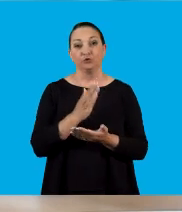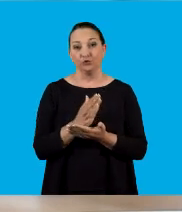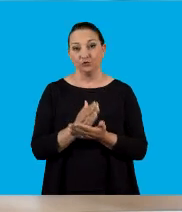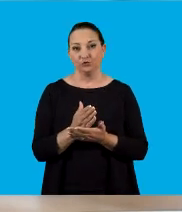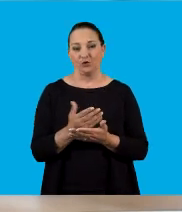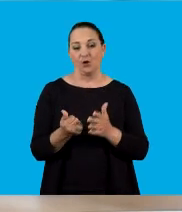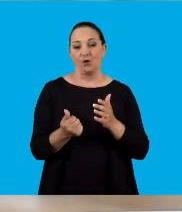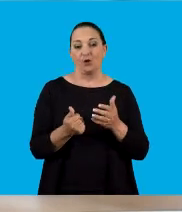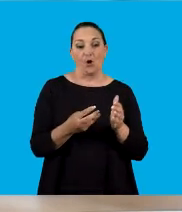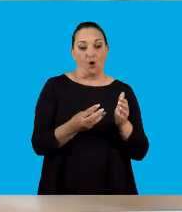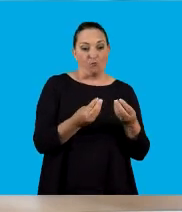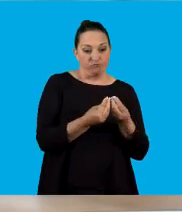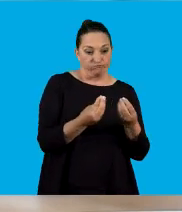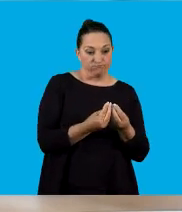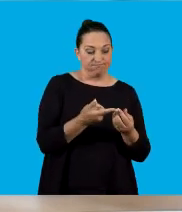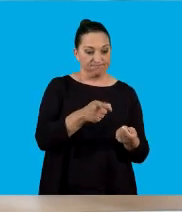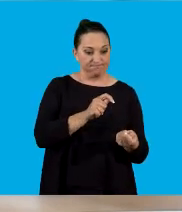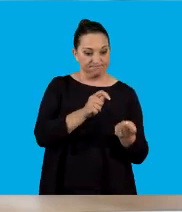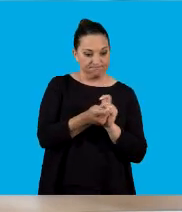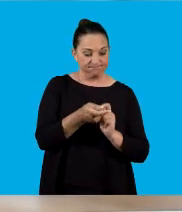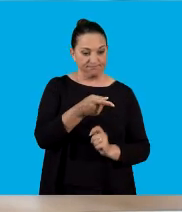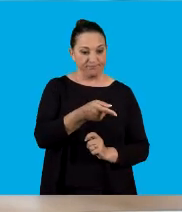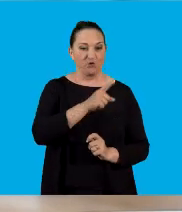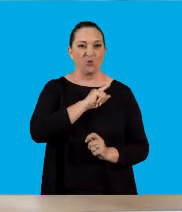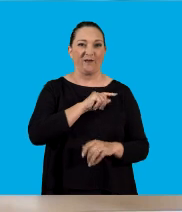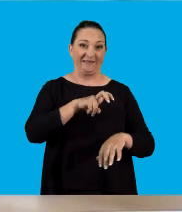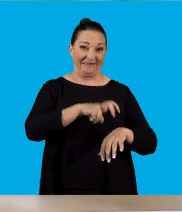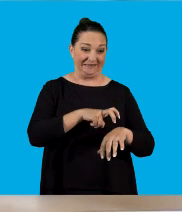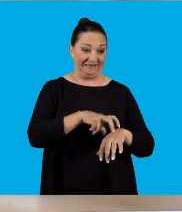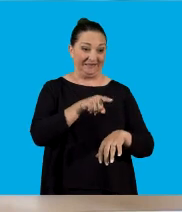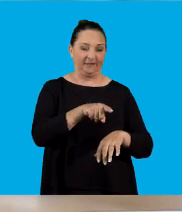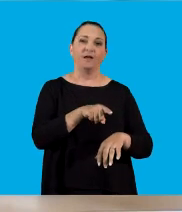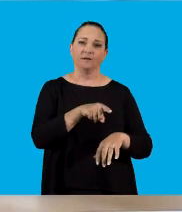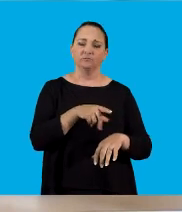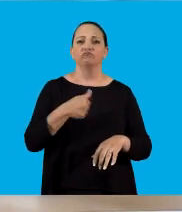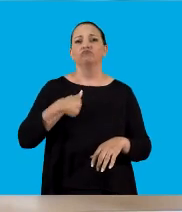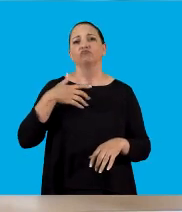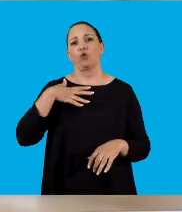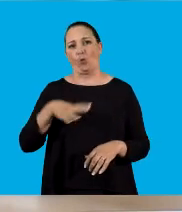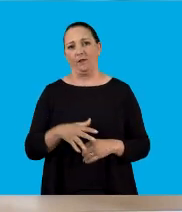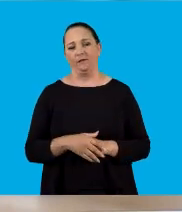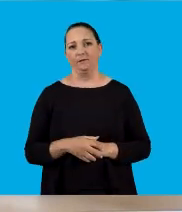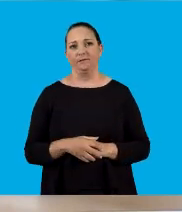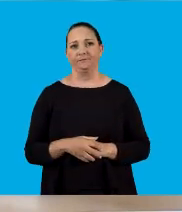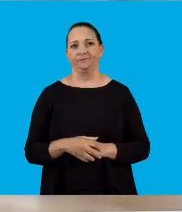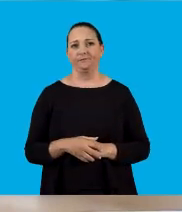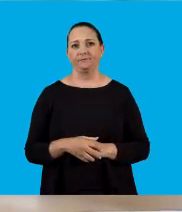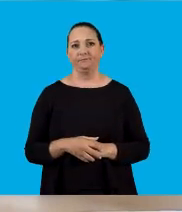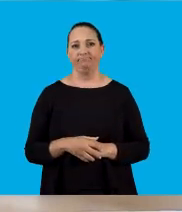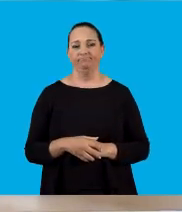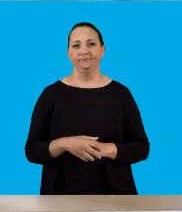process of making their products to an extent that a product that is a need can end up being categorized as a